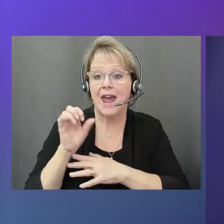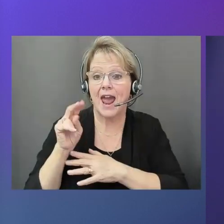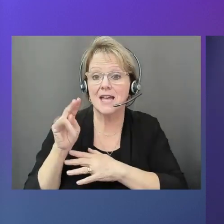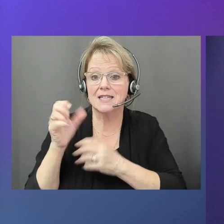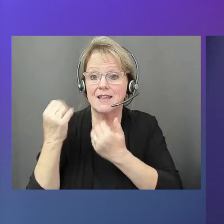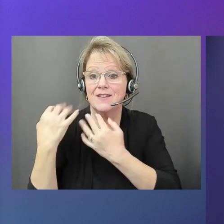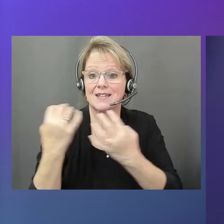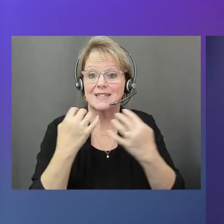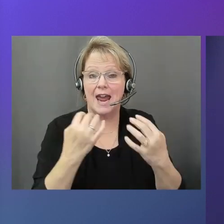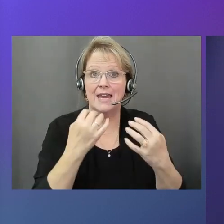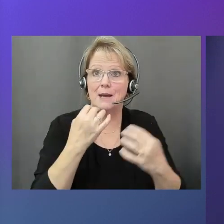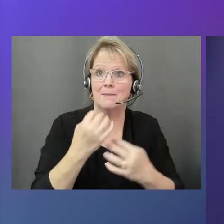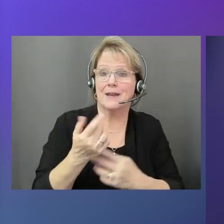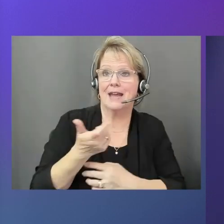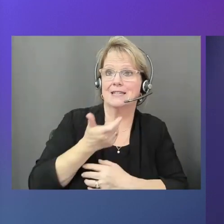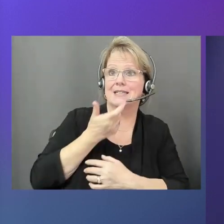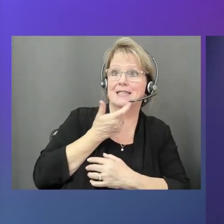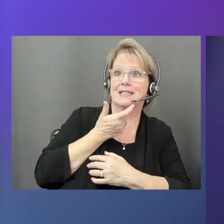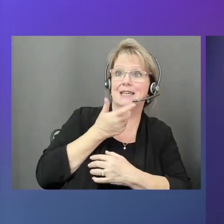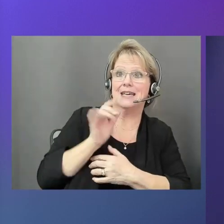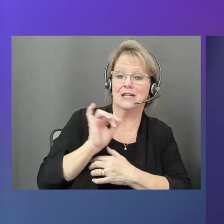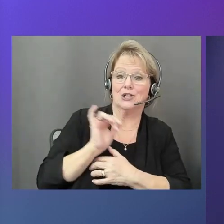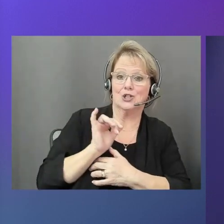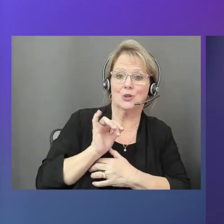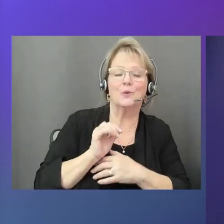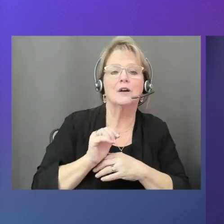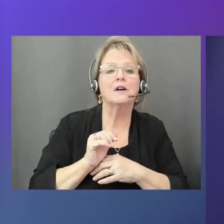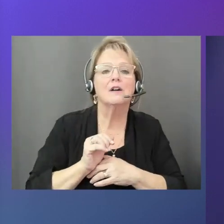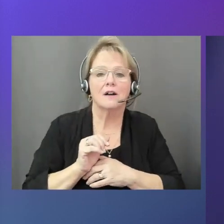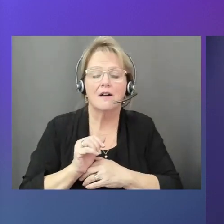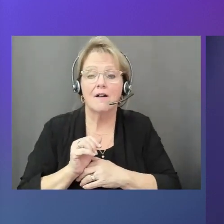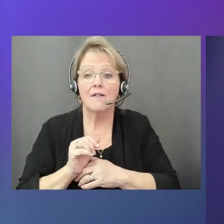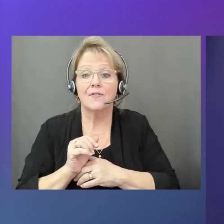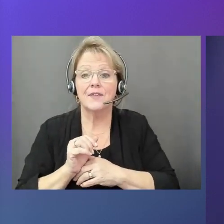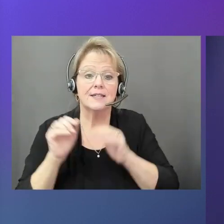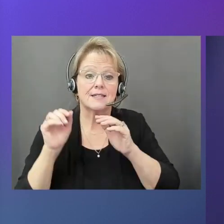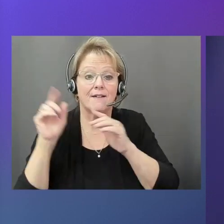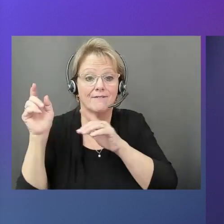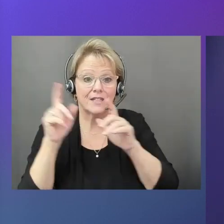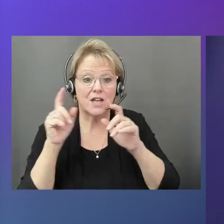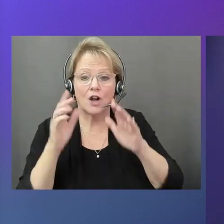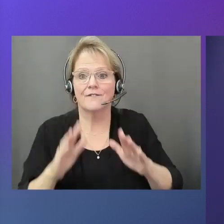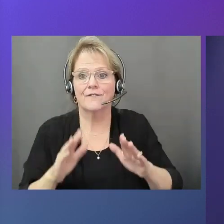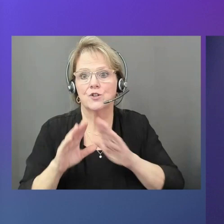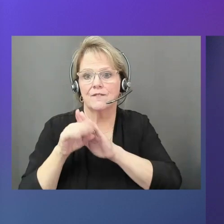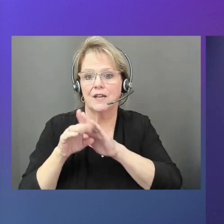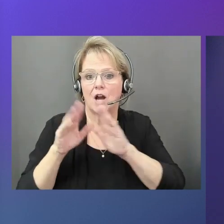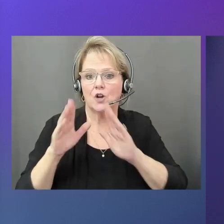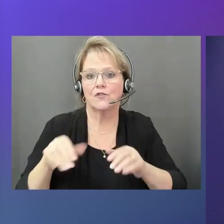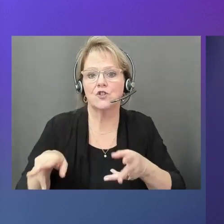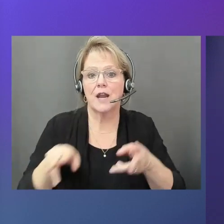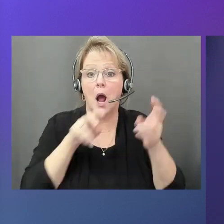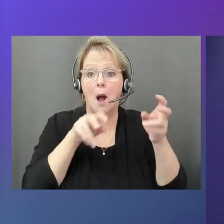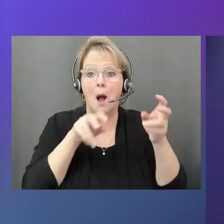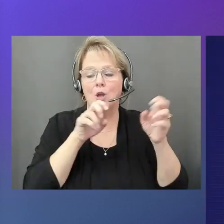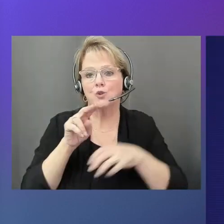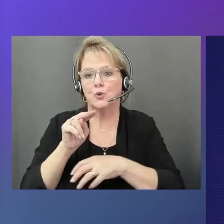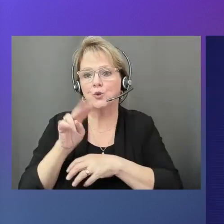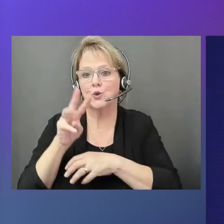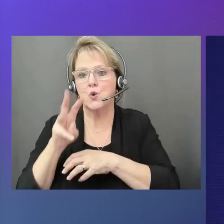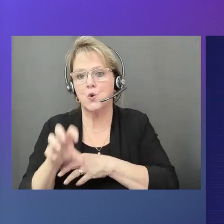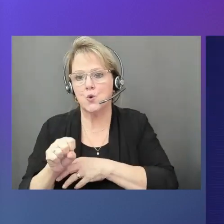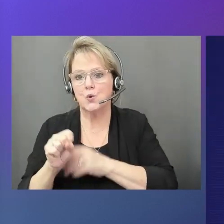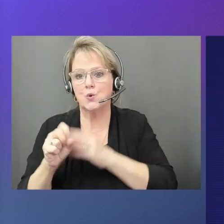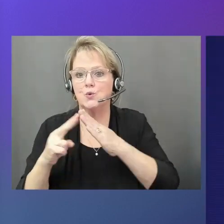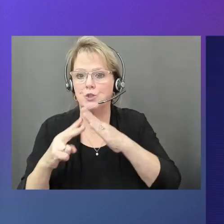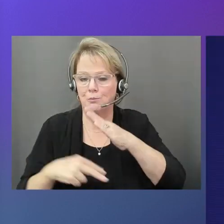with Newsbridge that I mentioned, these photographers and videographers can also upload media to Newsbridge, which helps them assess the